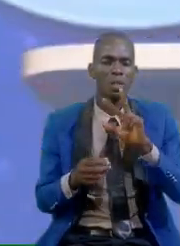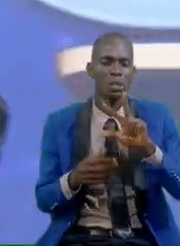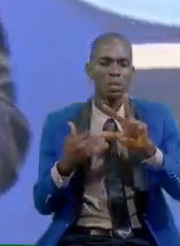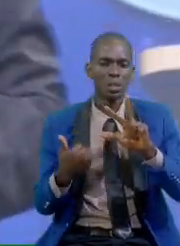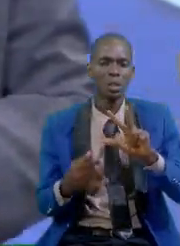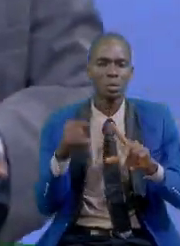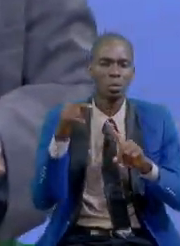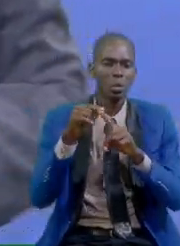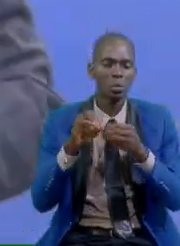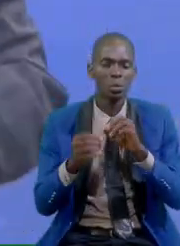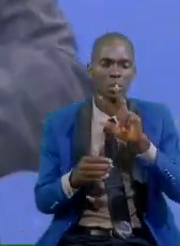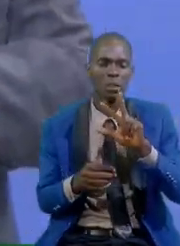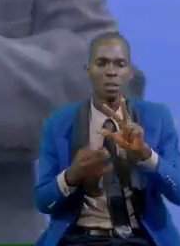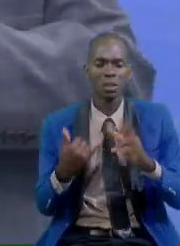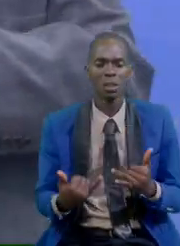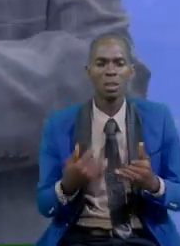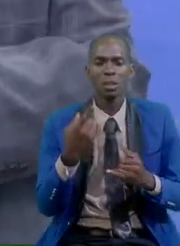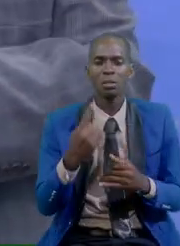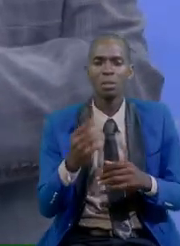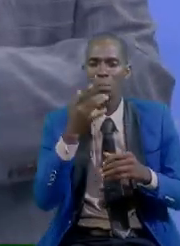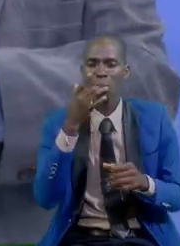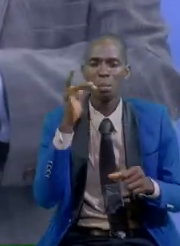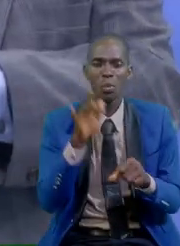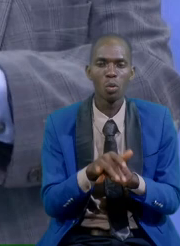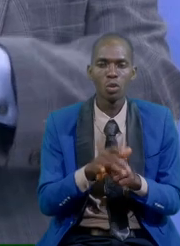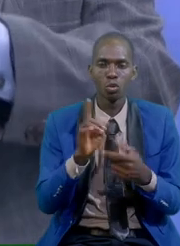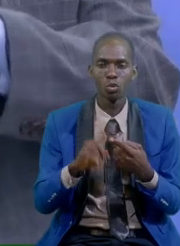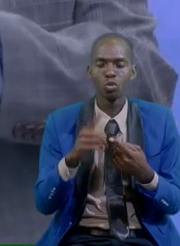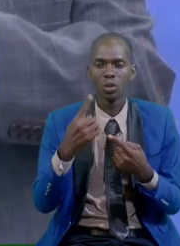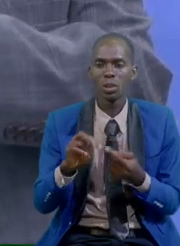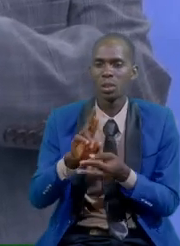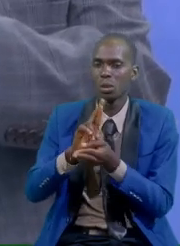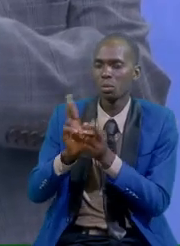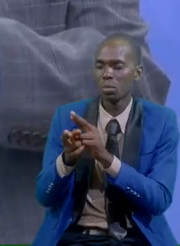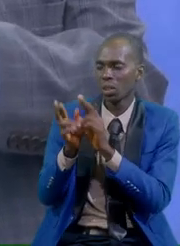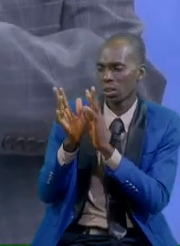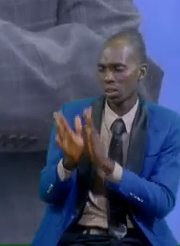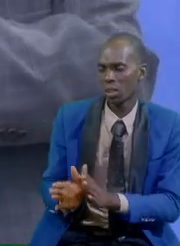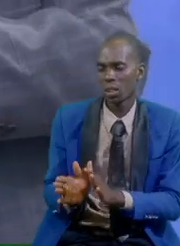the promise to the repentant that